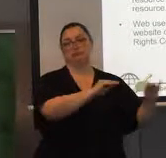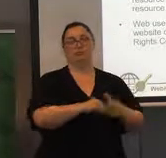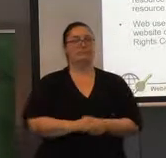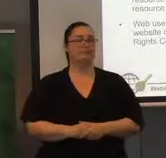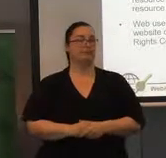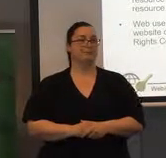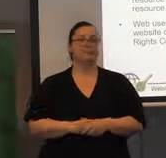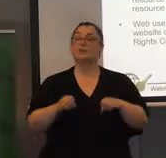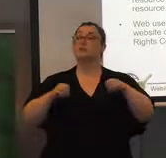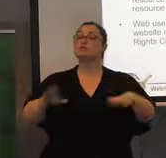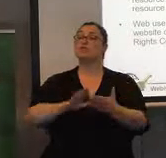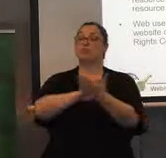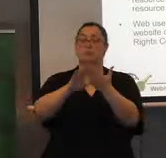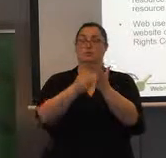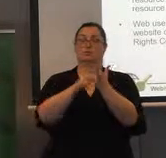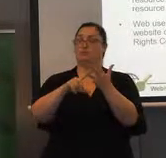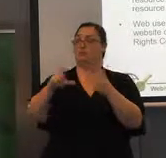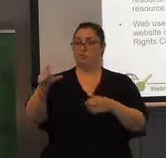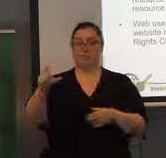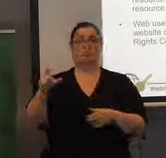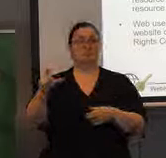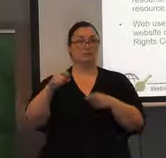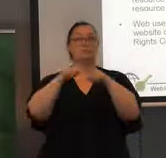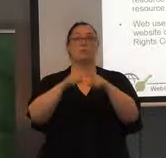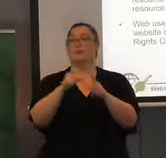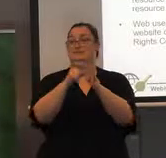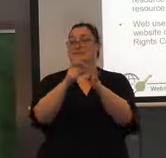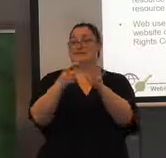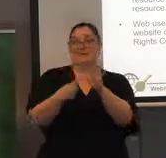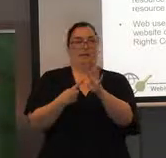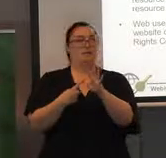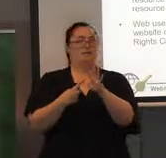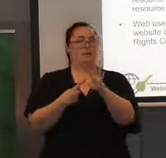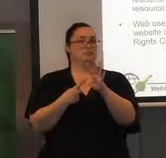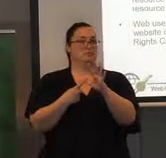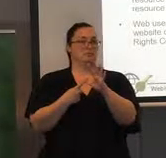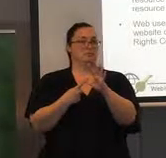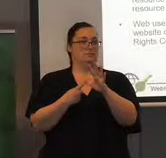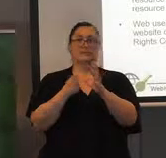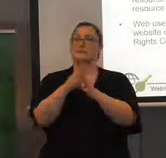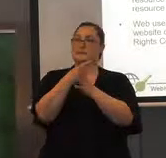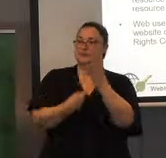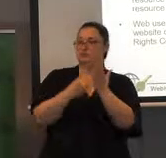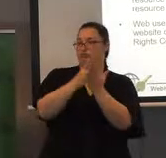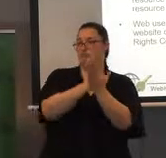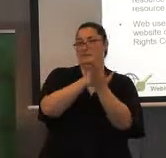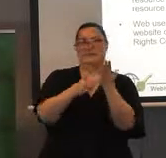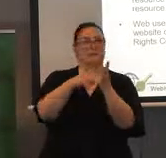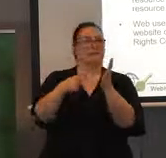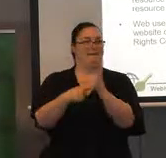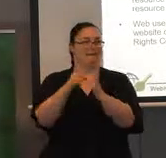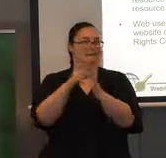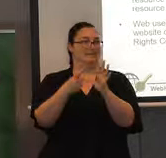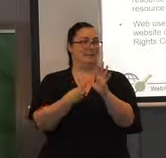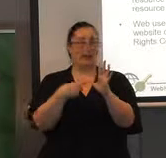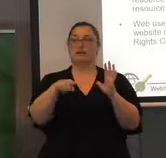The Australian Human Rights Commission administers the Disability Discrimination Act. It's the Disability Discrimination